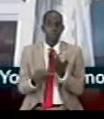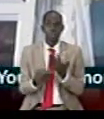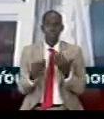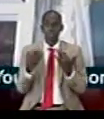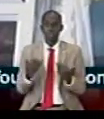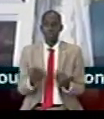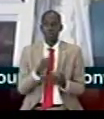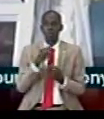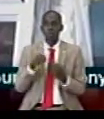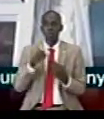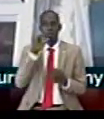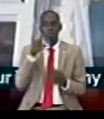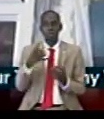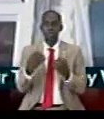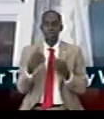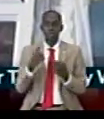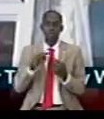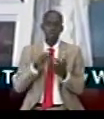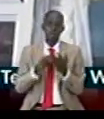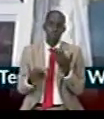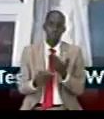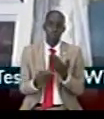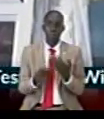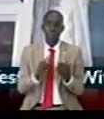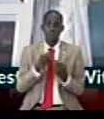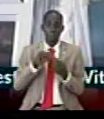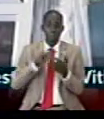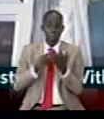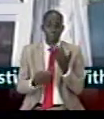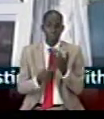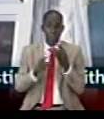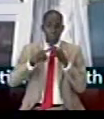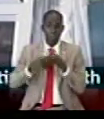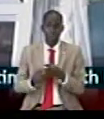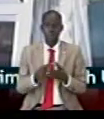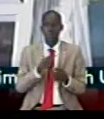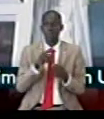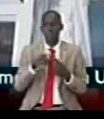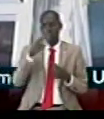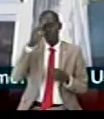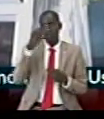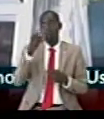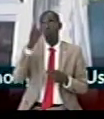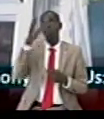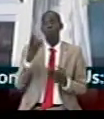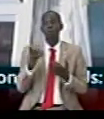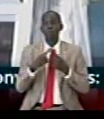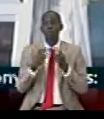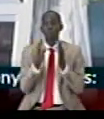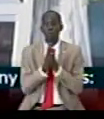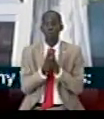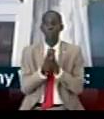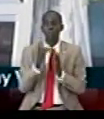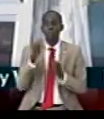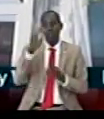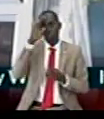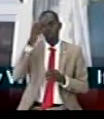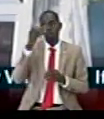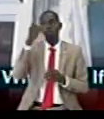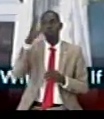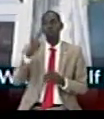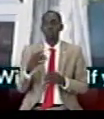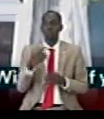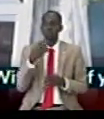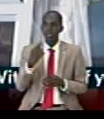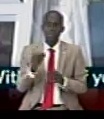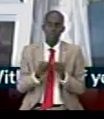the program, and when the program start, when the man of God want to pray, he asked everybody to hold that place that you